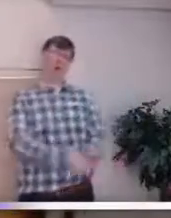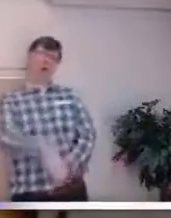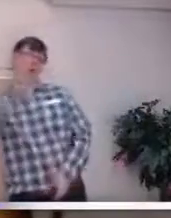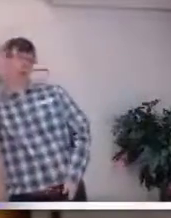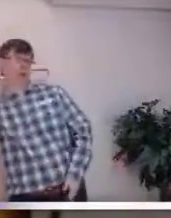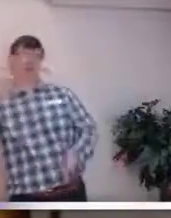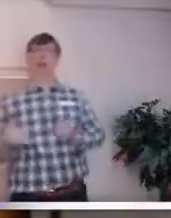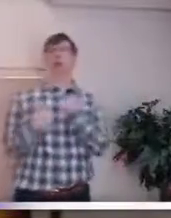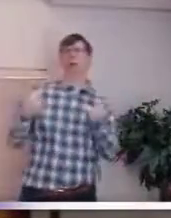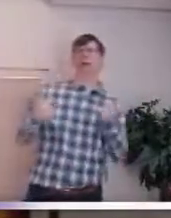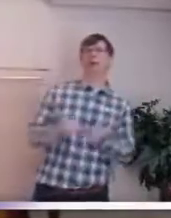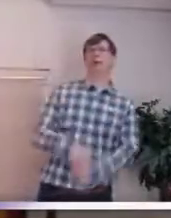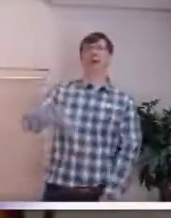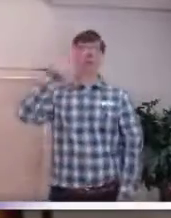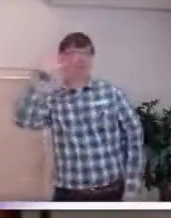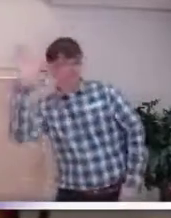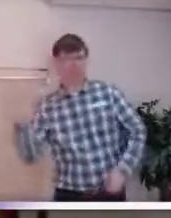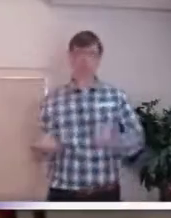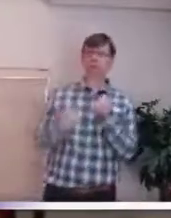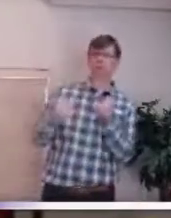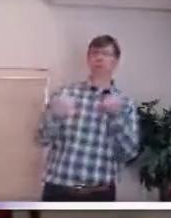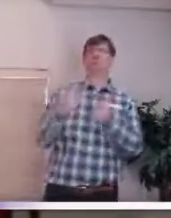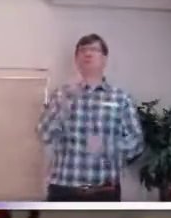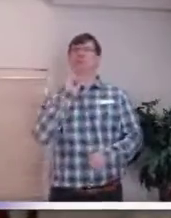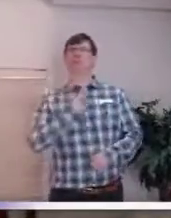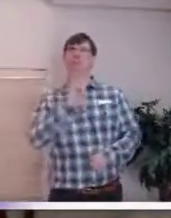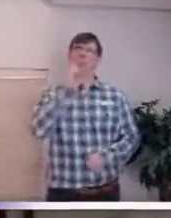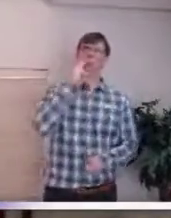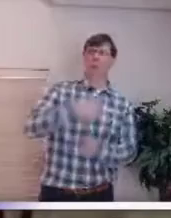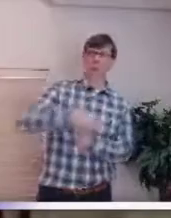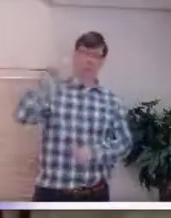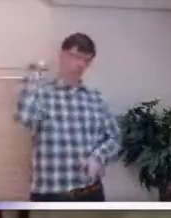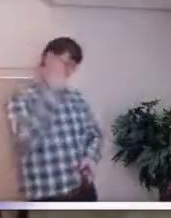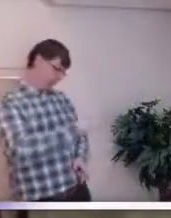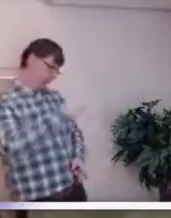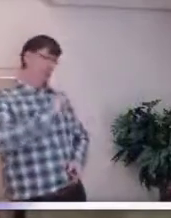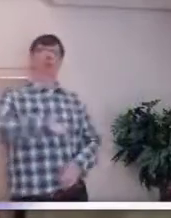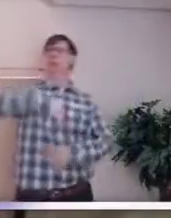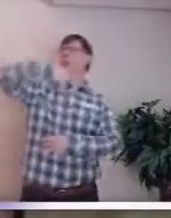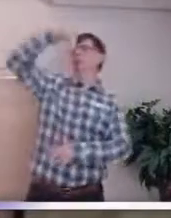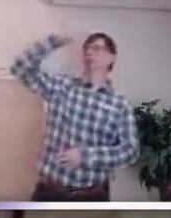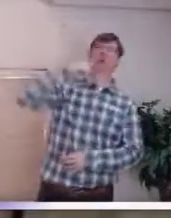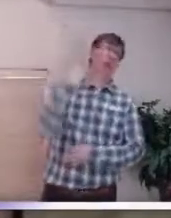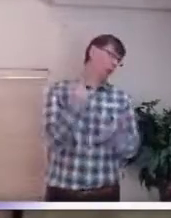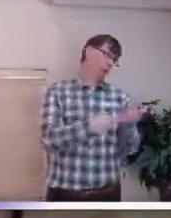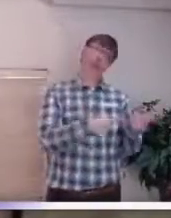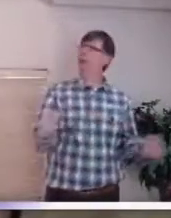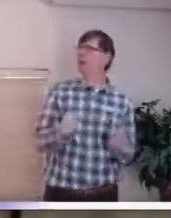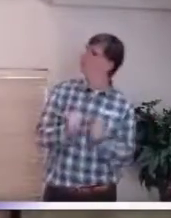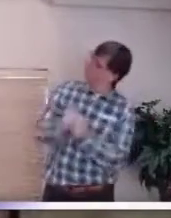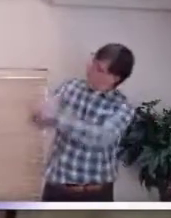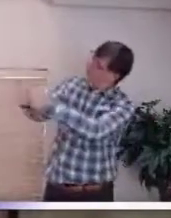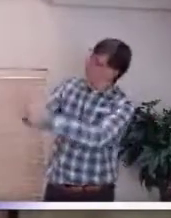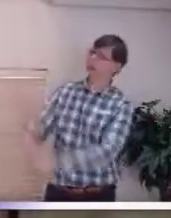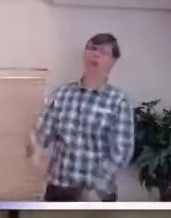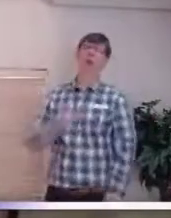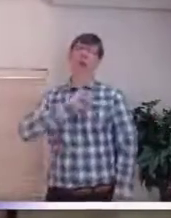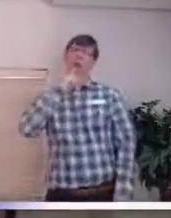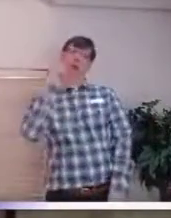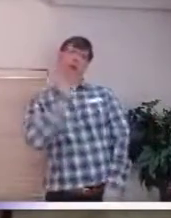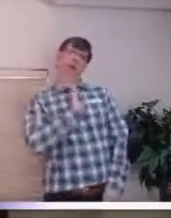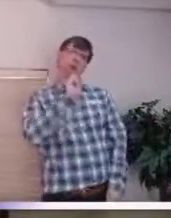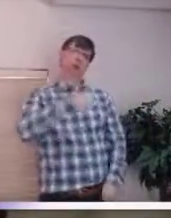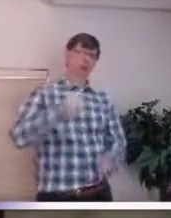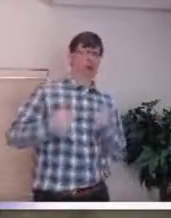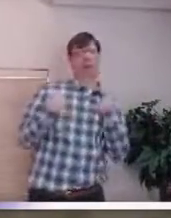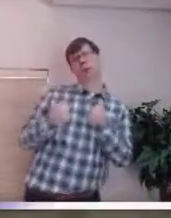drive, sometimes it's a 5 hour drive. And I just go, okay, I'm spirit, where are we going? You know? And as